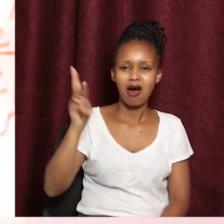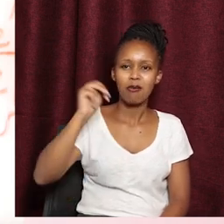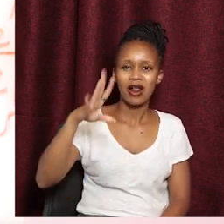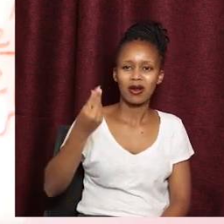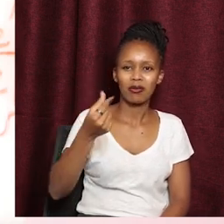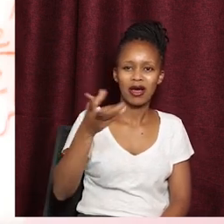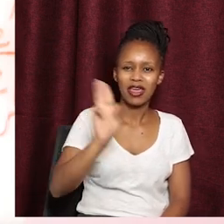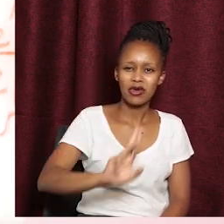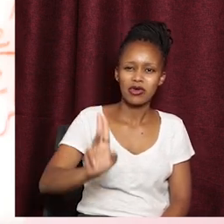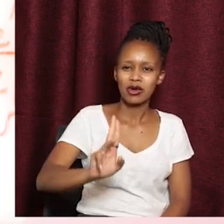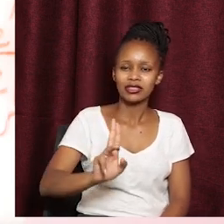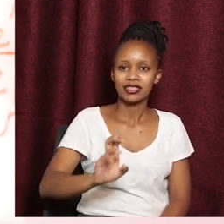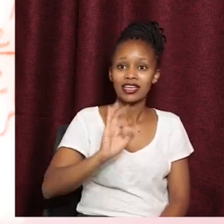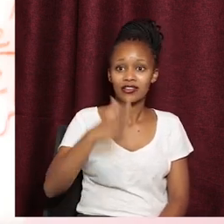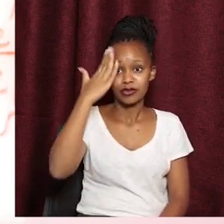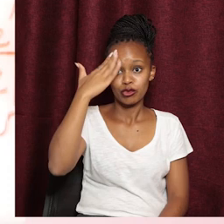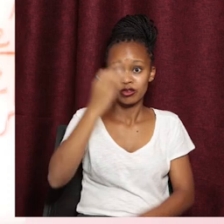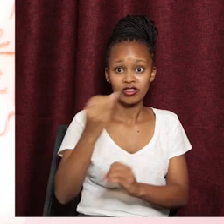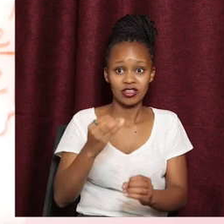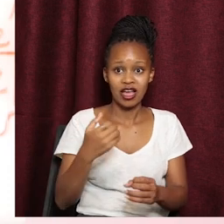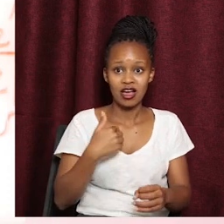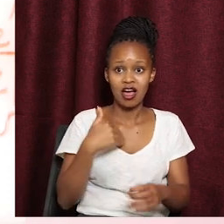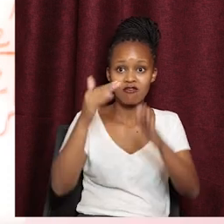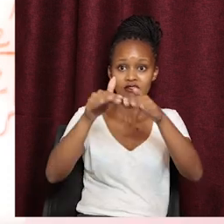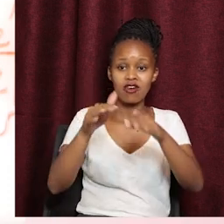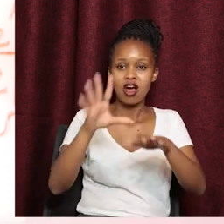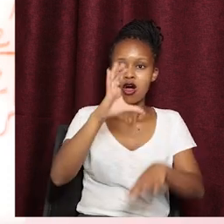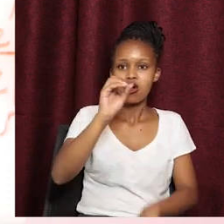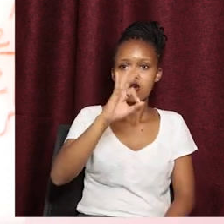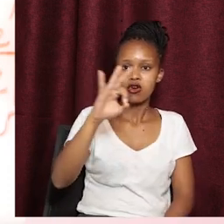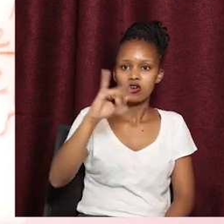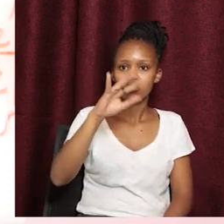you didn't know, there are coffins worth millions.